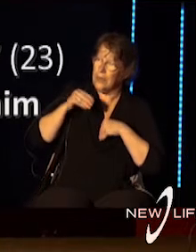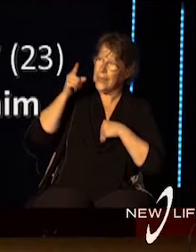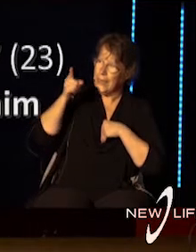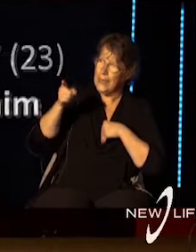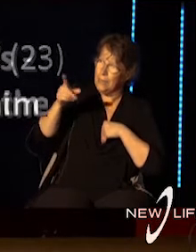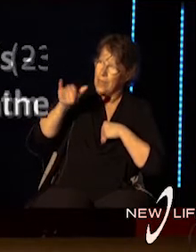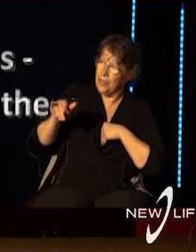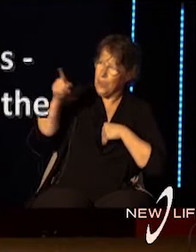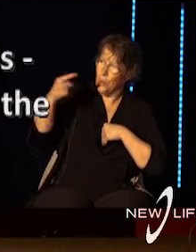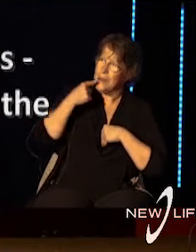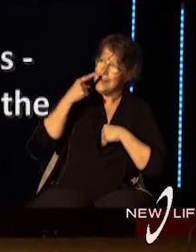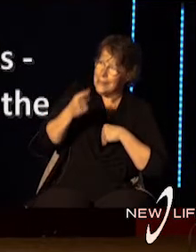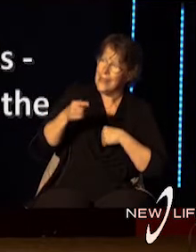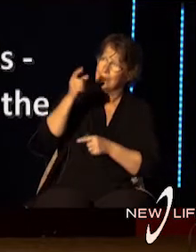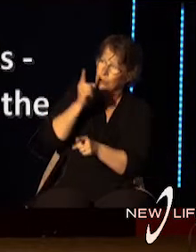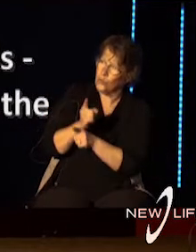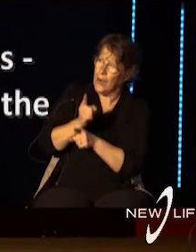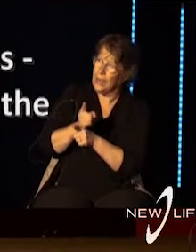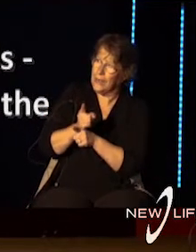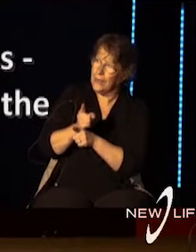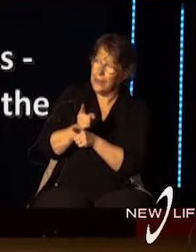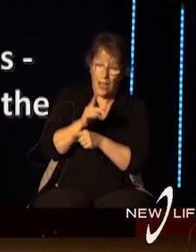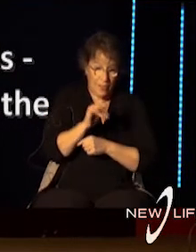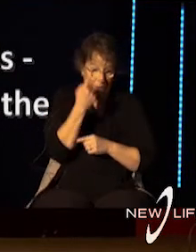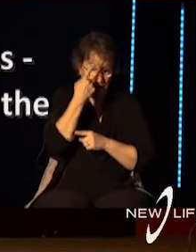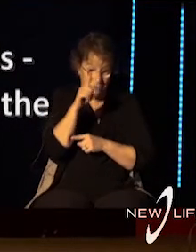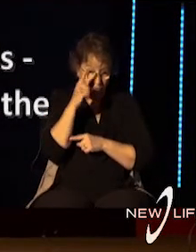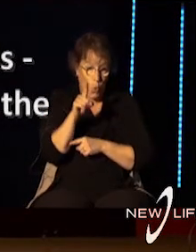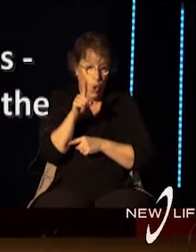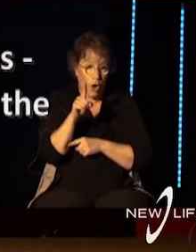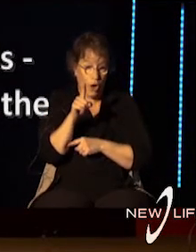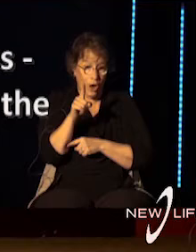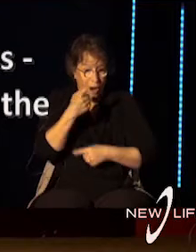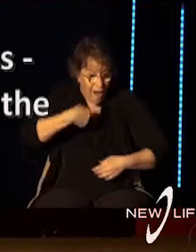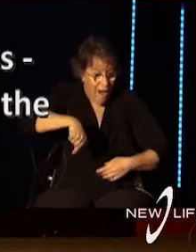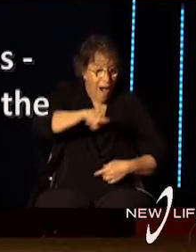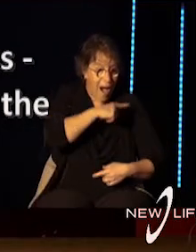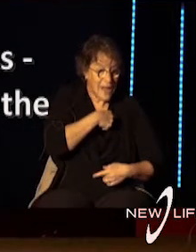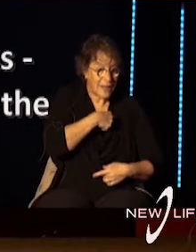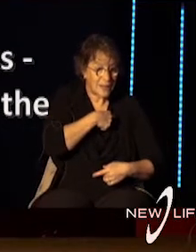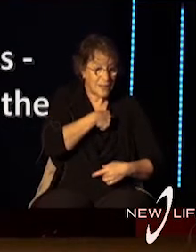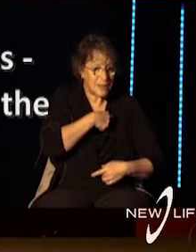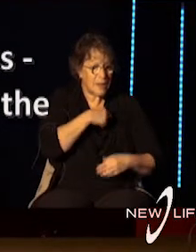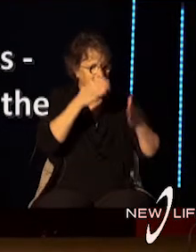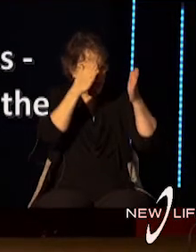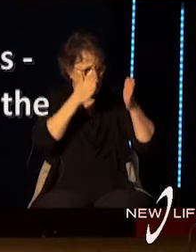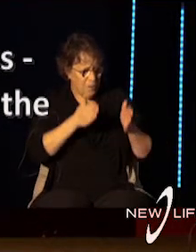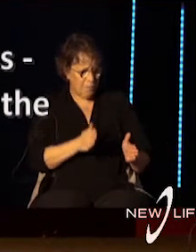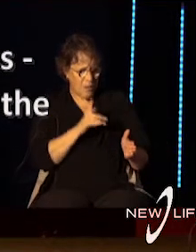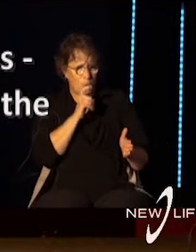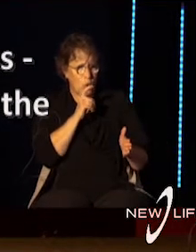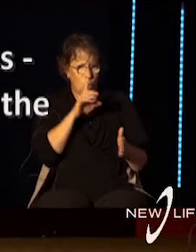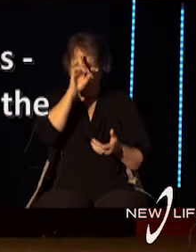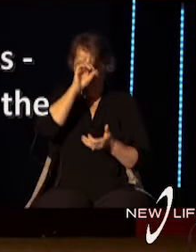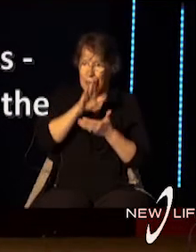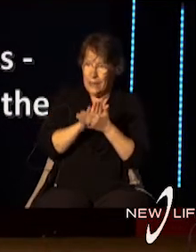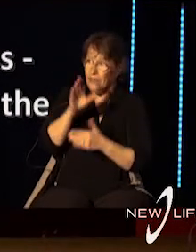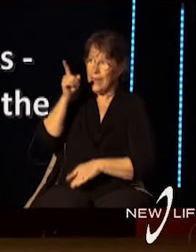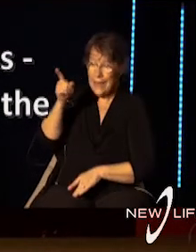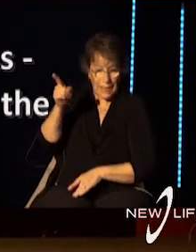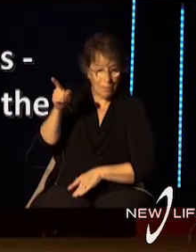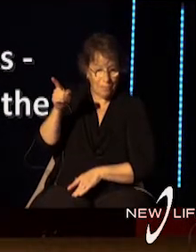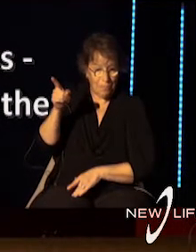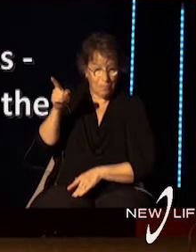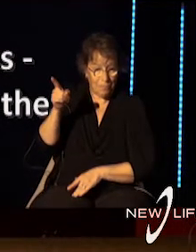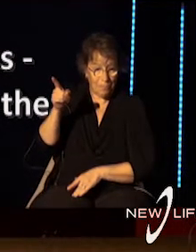but also for us, to whom God will credit righteousness, for us who believe in him who raised